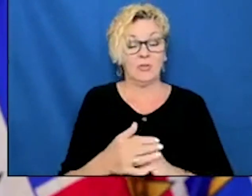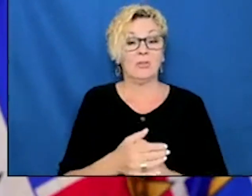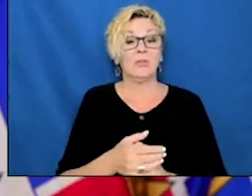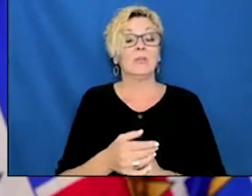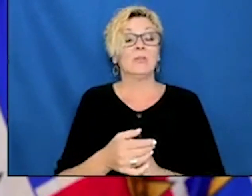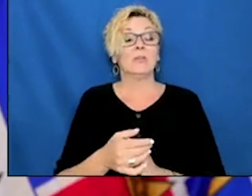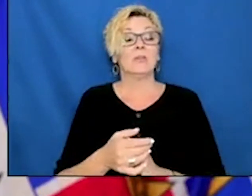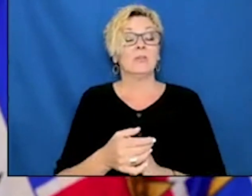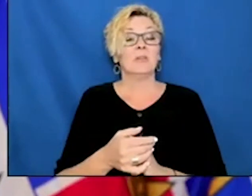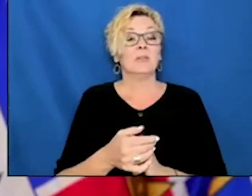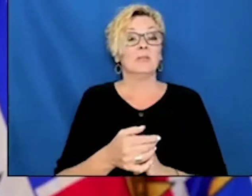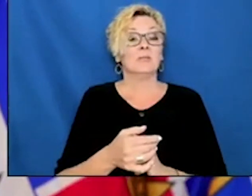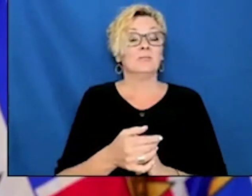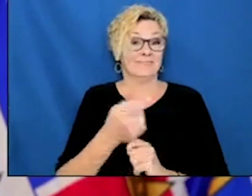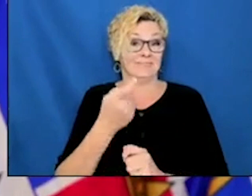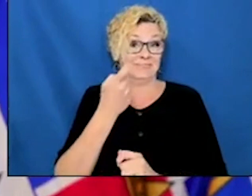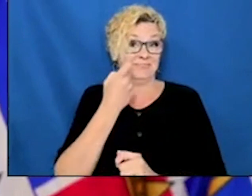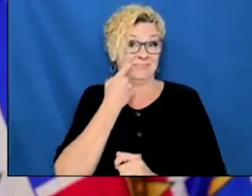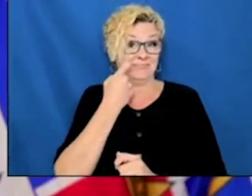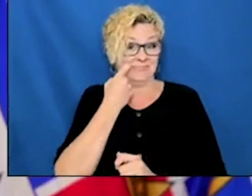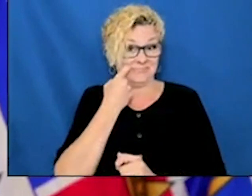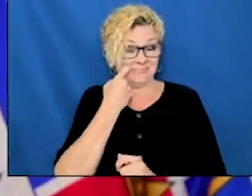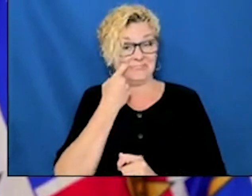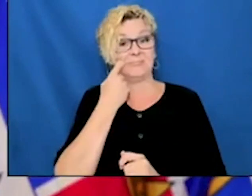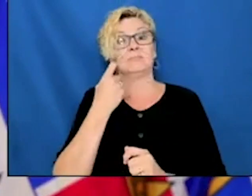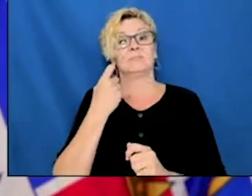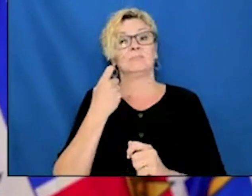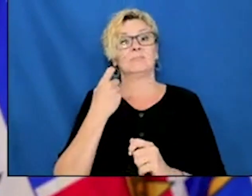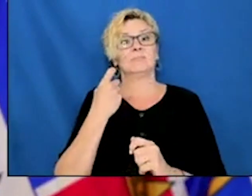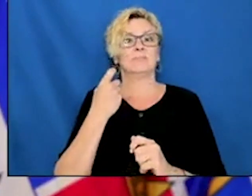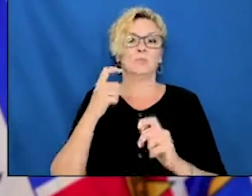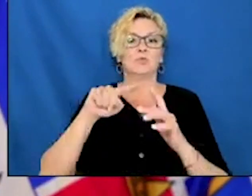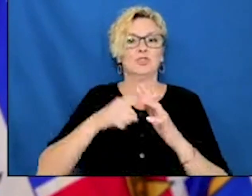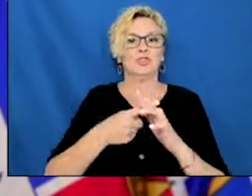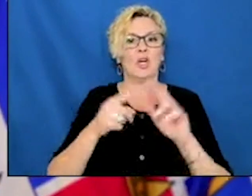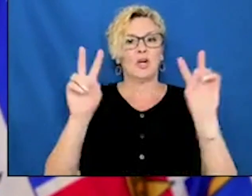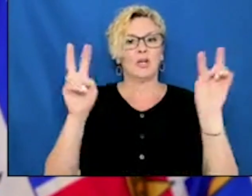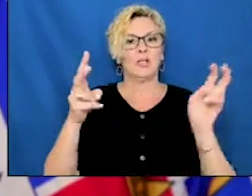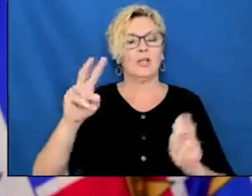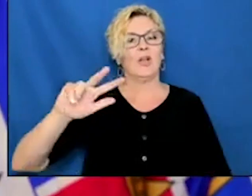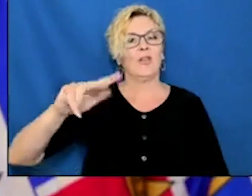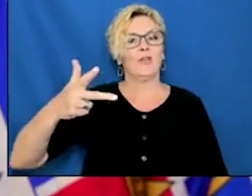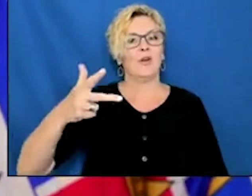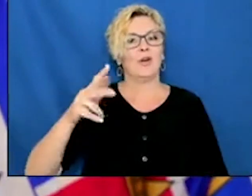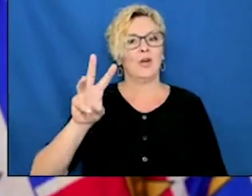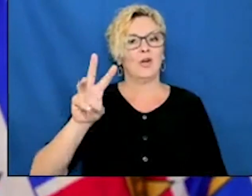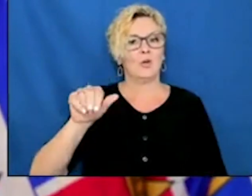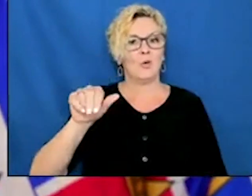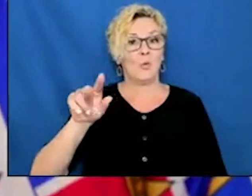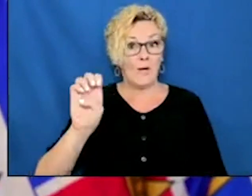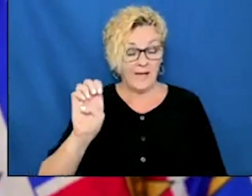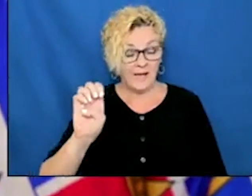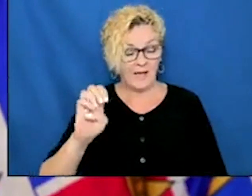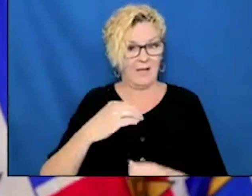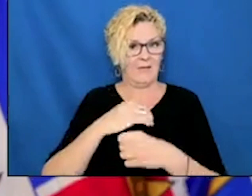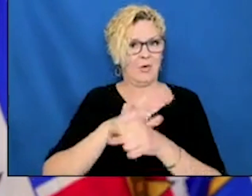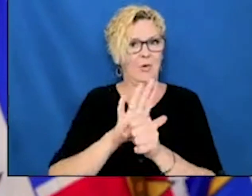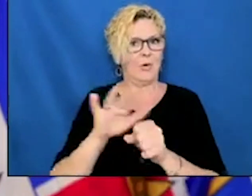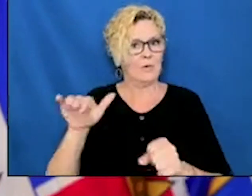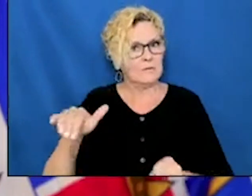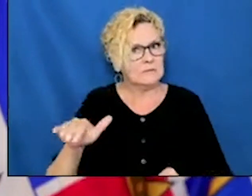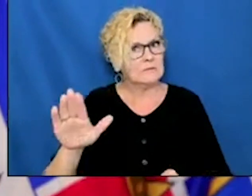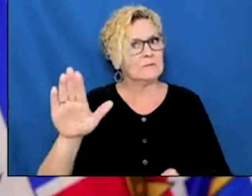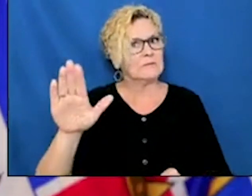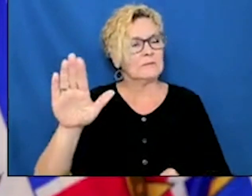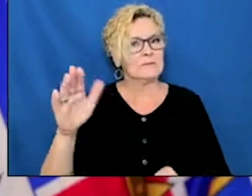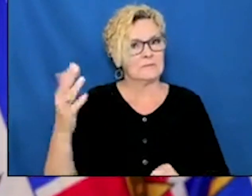More recently, as we've entered our third wave and cases have surged again, we've reached that number of cases in many different areas of the